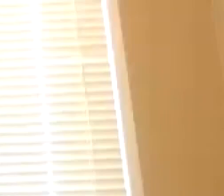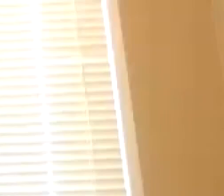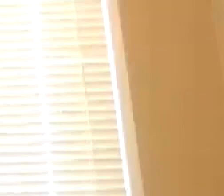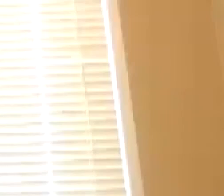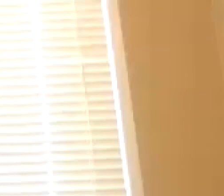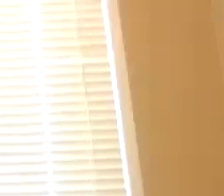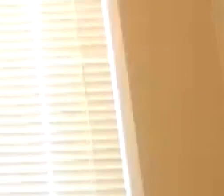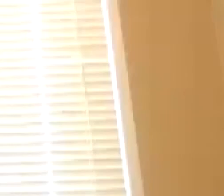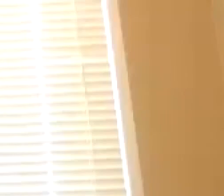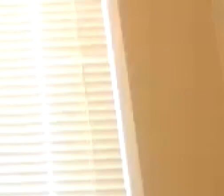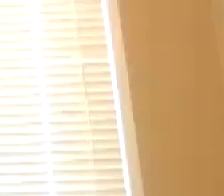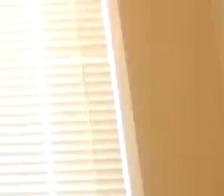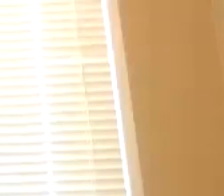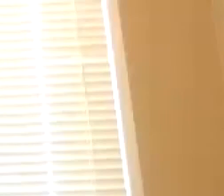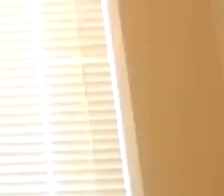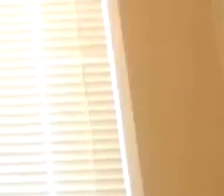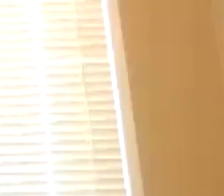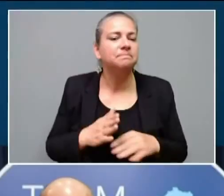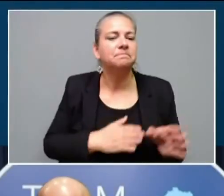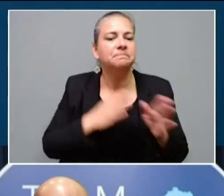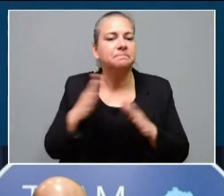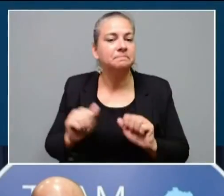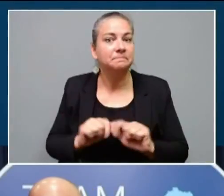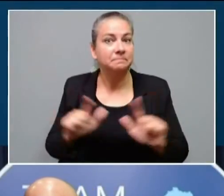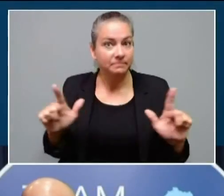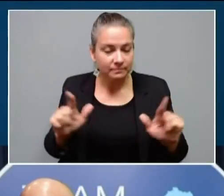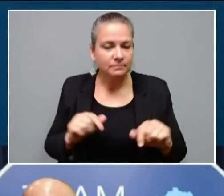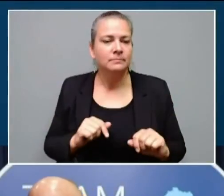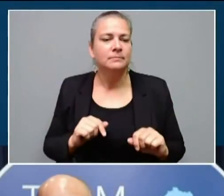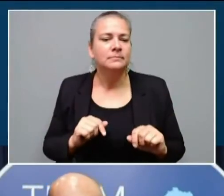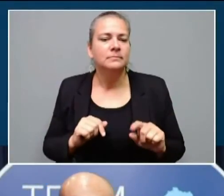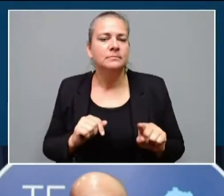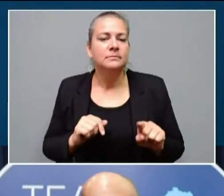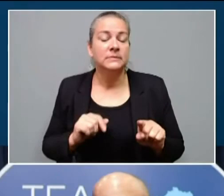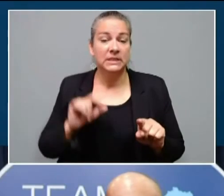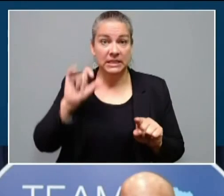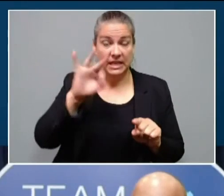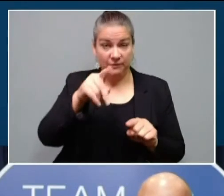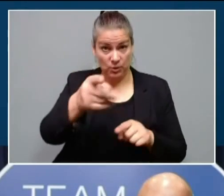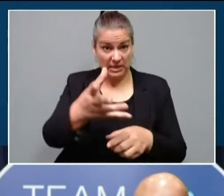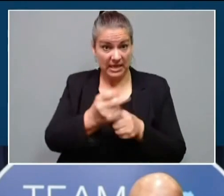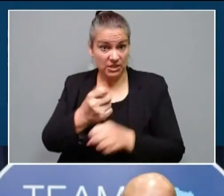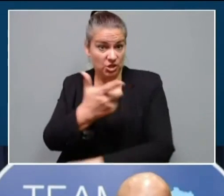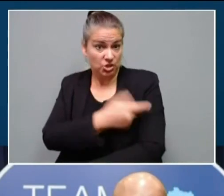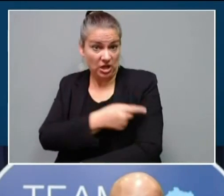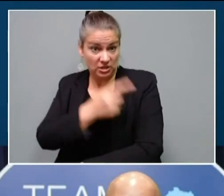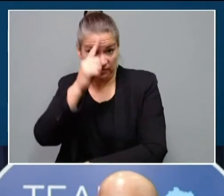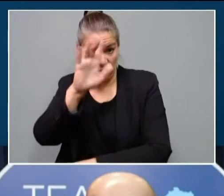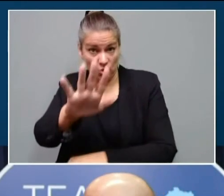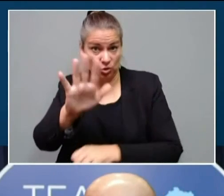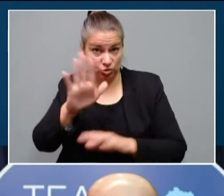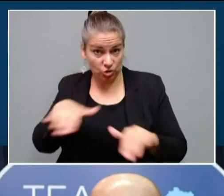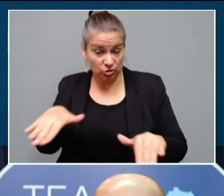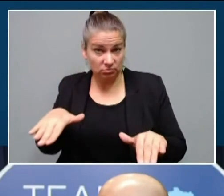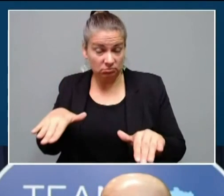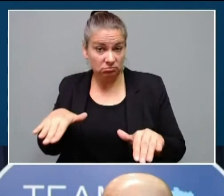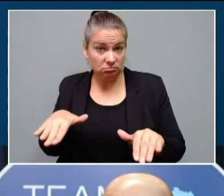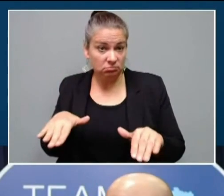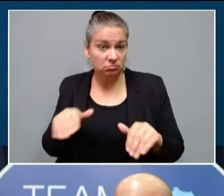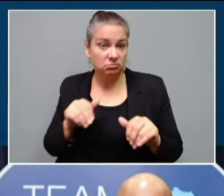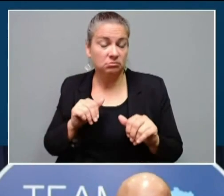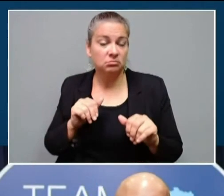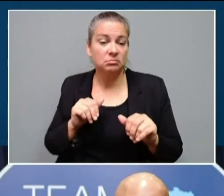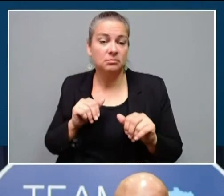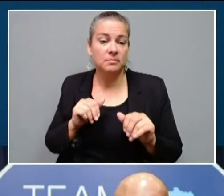these invisible microbes. Parents should pay attention to the packaging of the vials. The dosage is different.